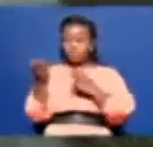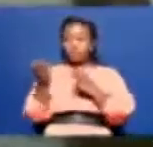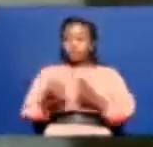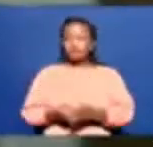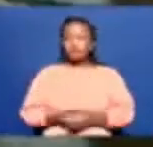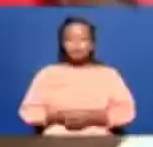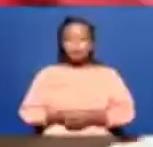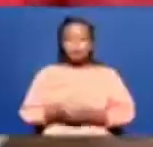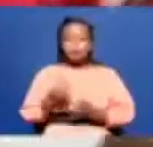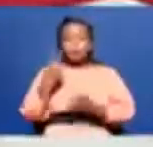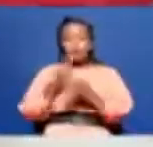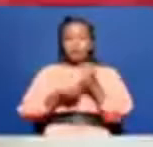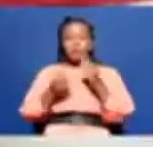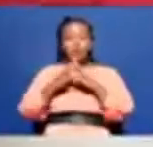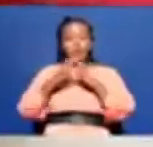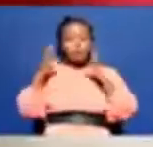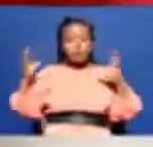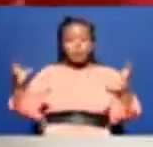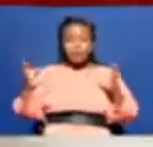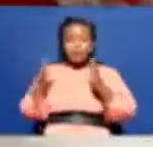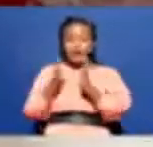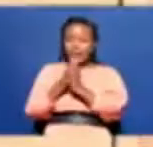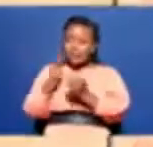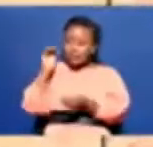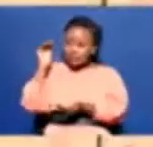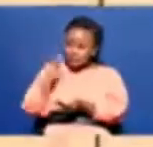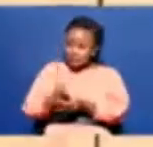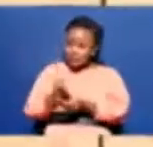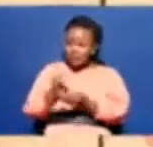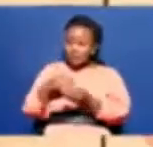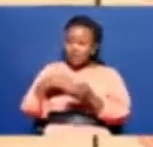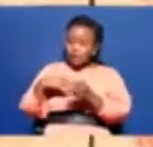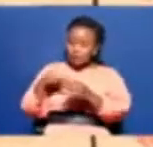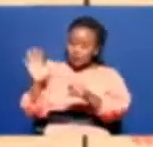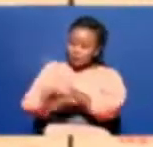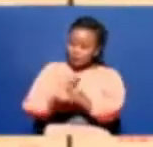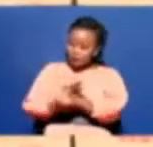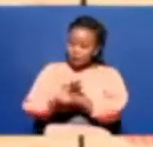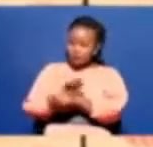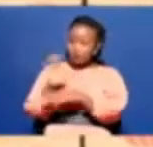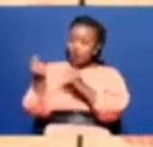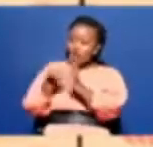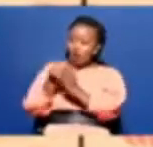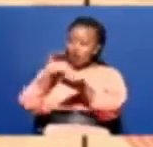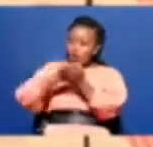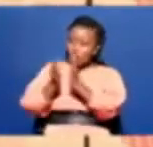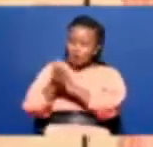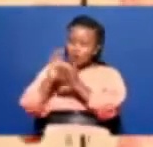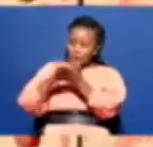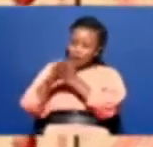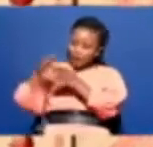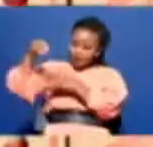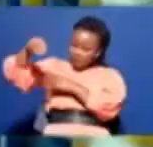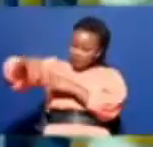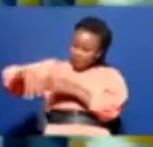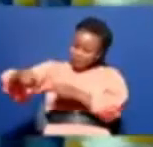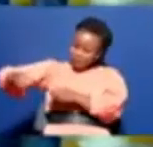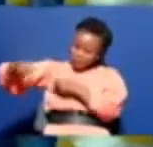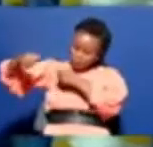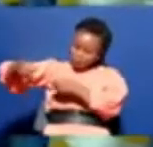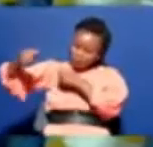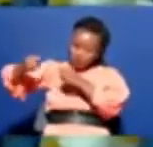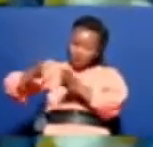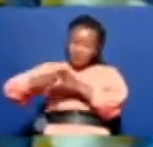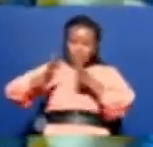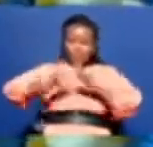Both the big and the small containers are filled with the new paint, all packaged, put in boxes, and ready for market.